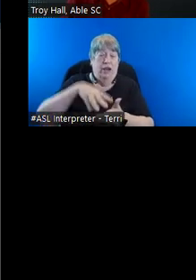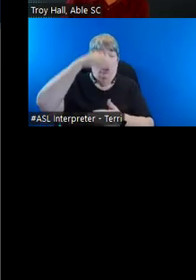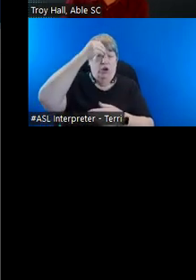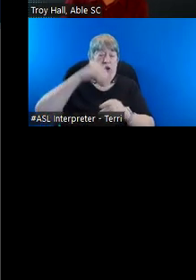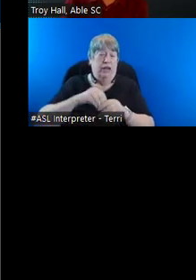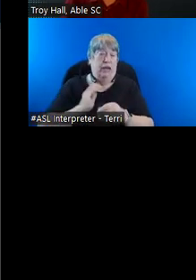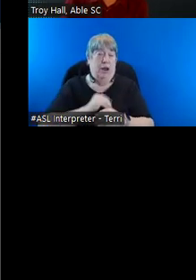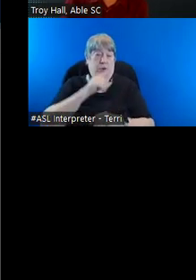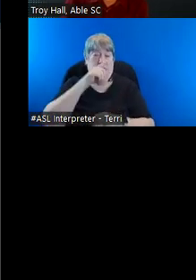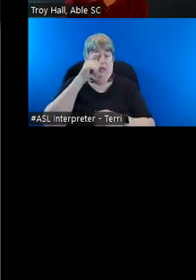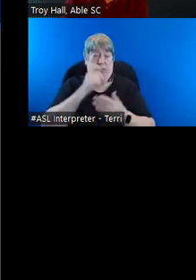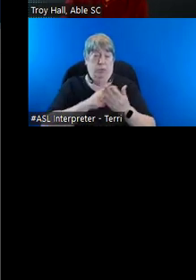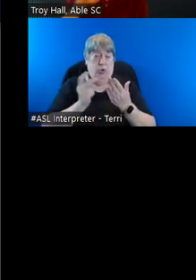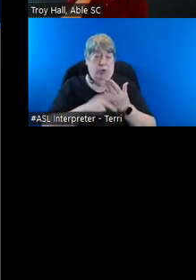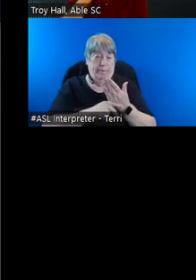Now for numbers.